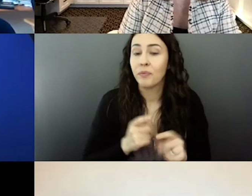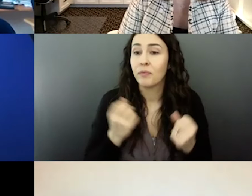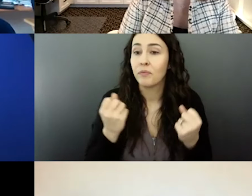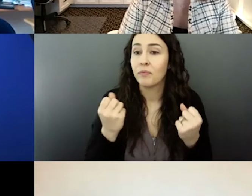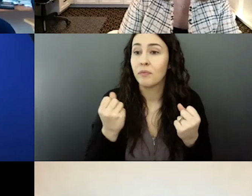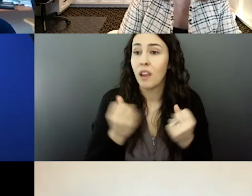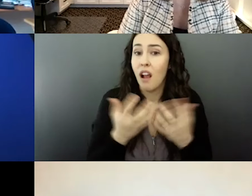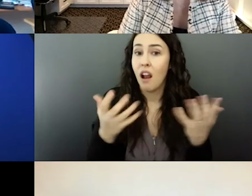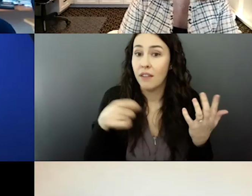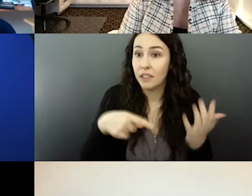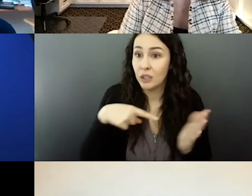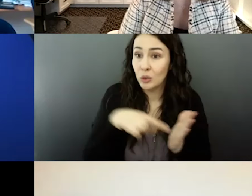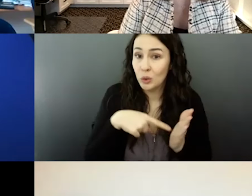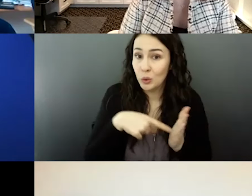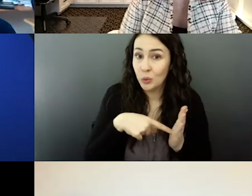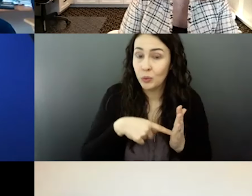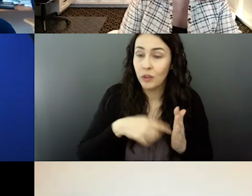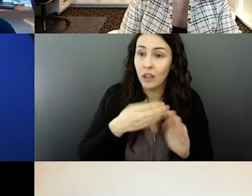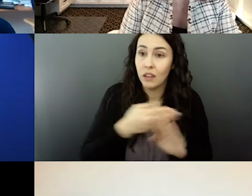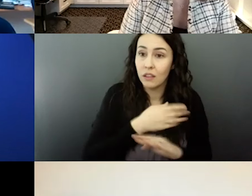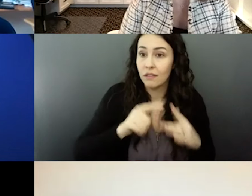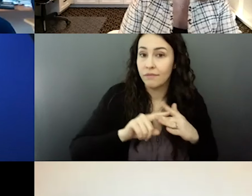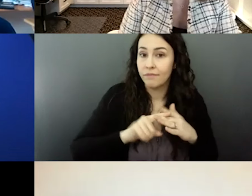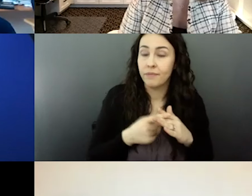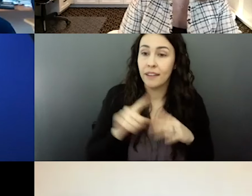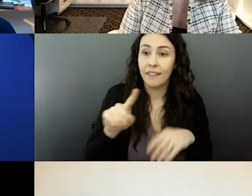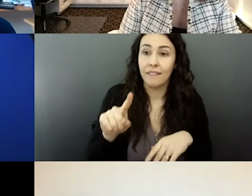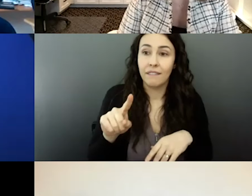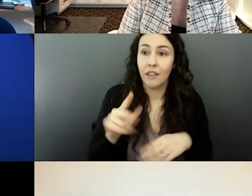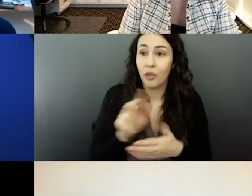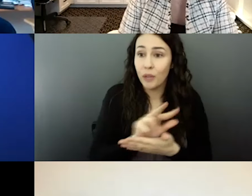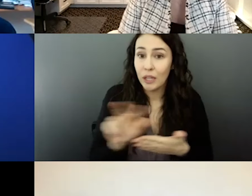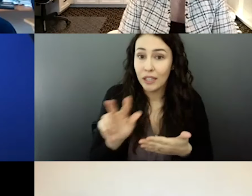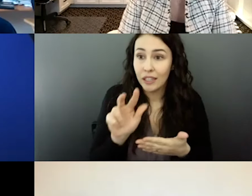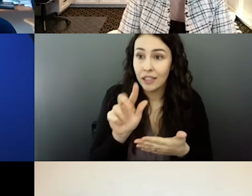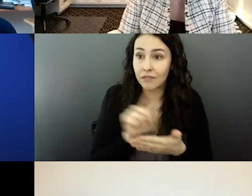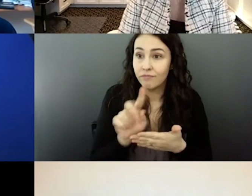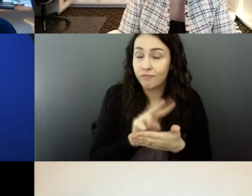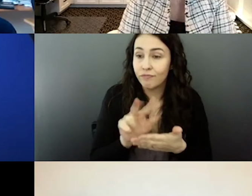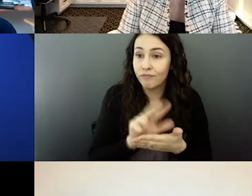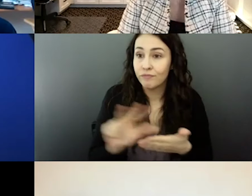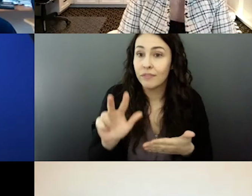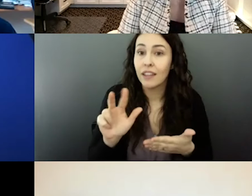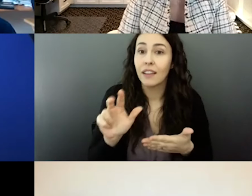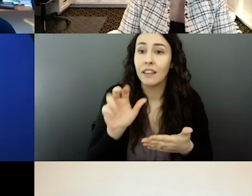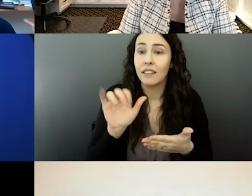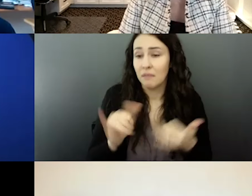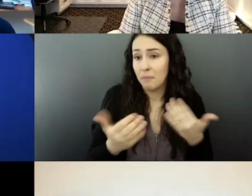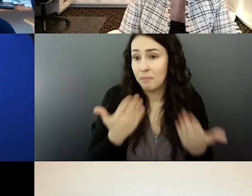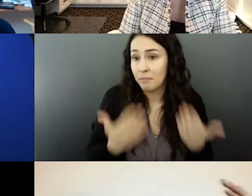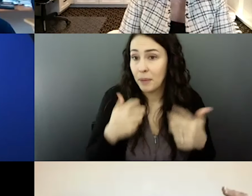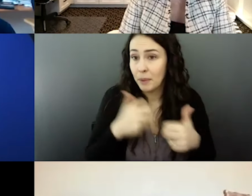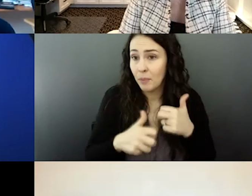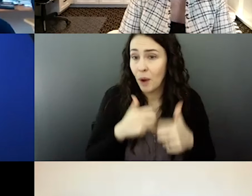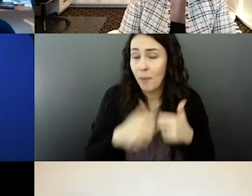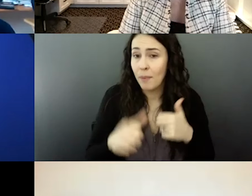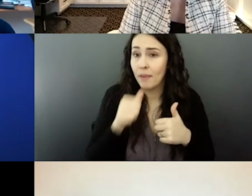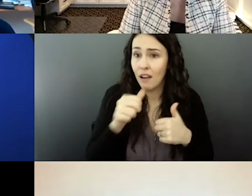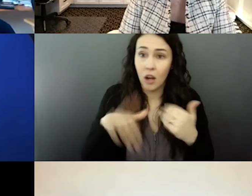of the course, like the first 3 weeks. So that could be an issue, right? Not every student can work that